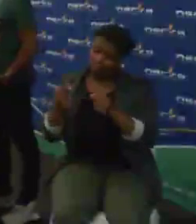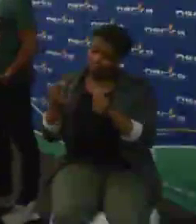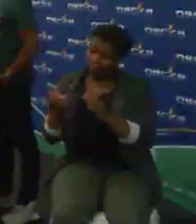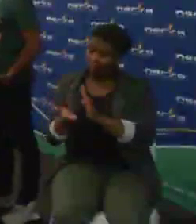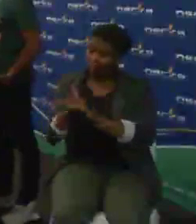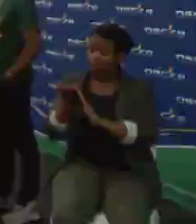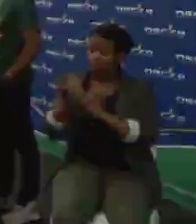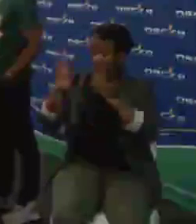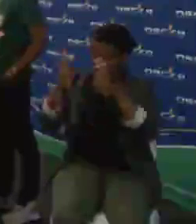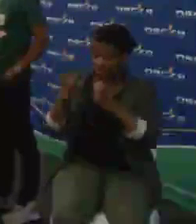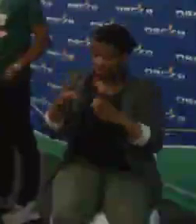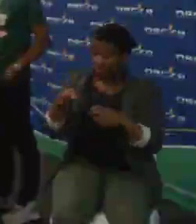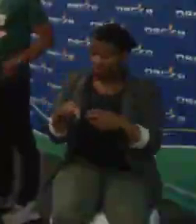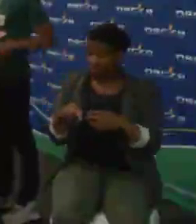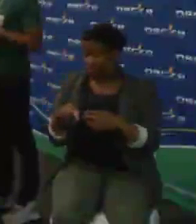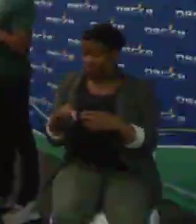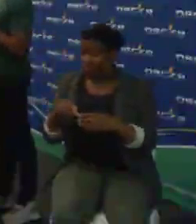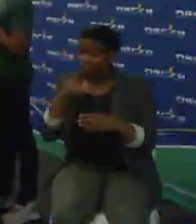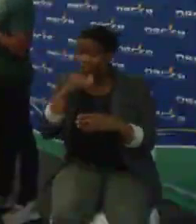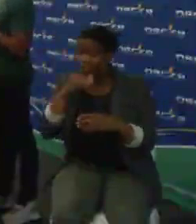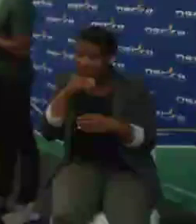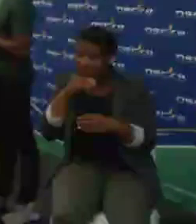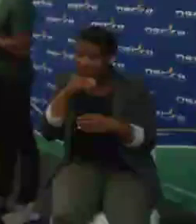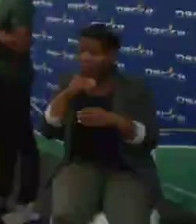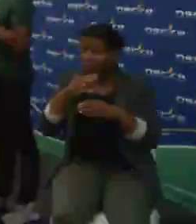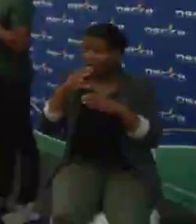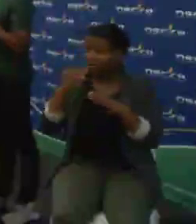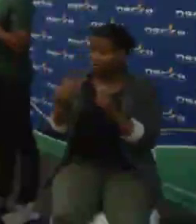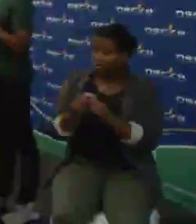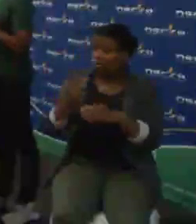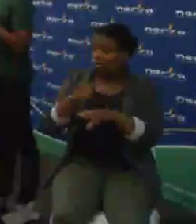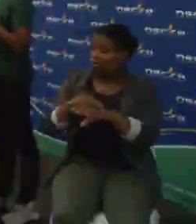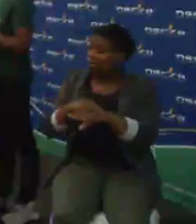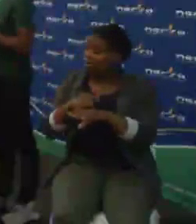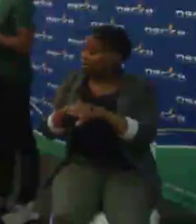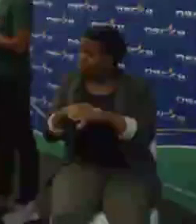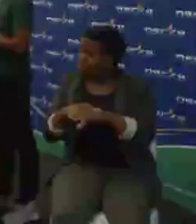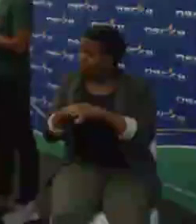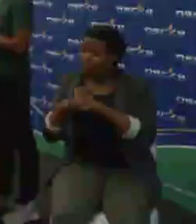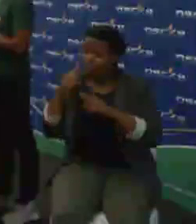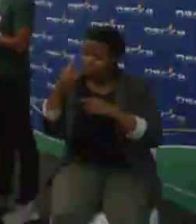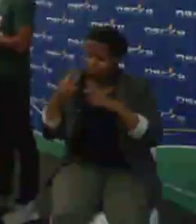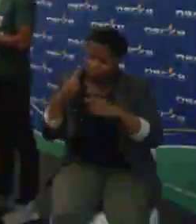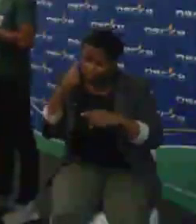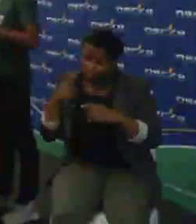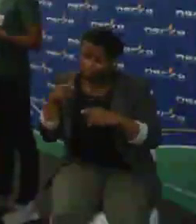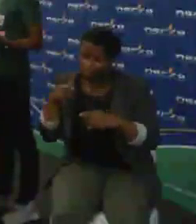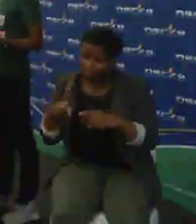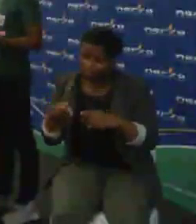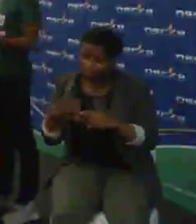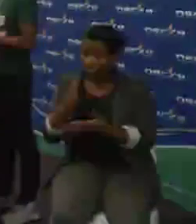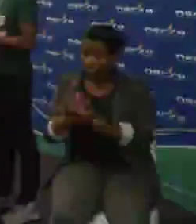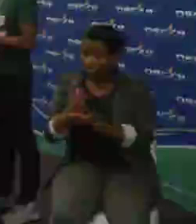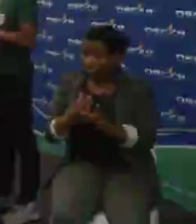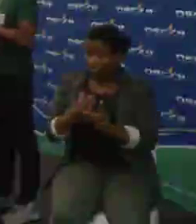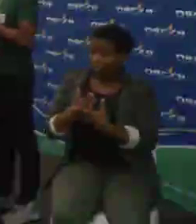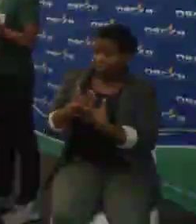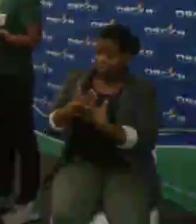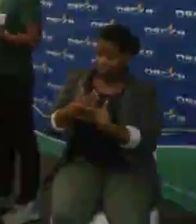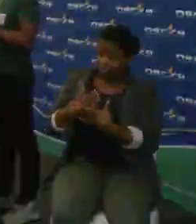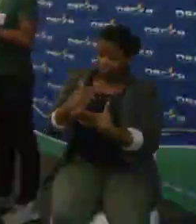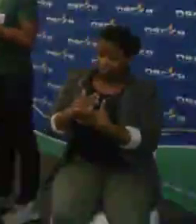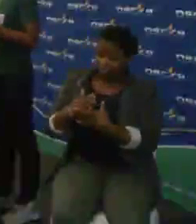electricity. And if that's the case, that means that we've been lied to for quite some time, but we do not think that it is at that far, because that is more speculative.